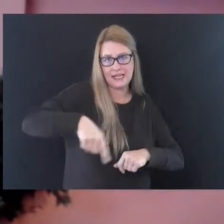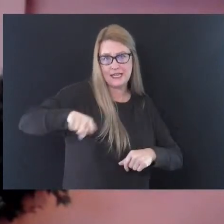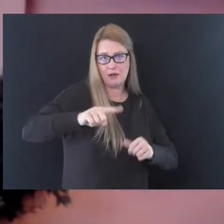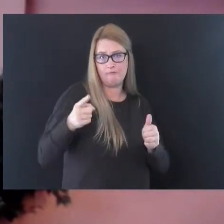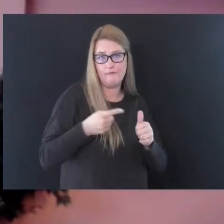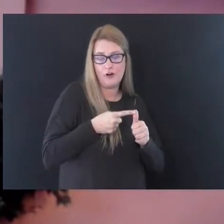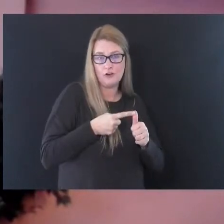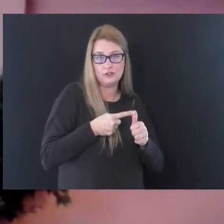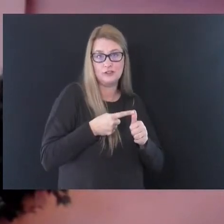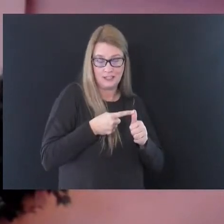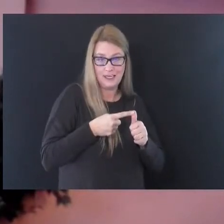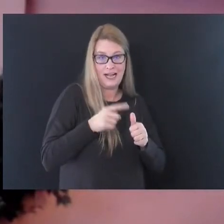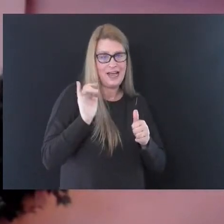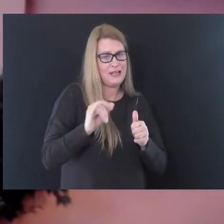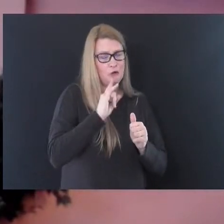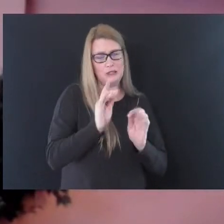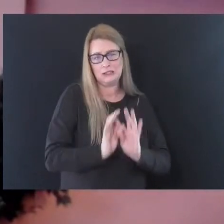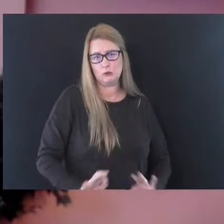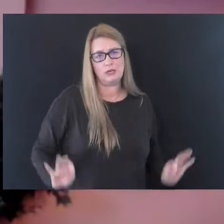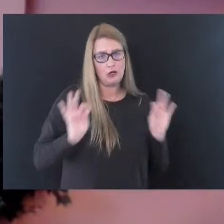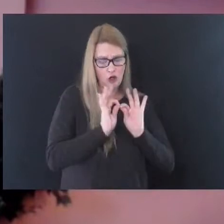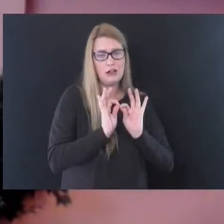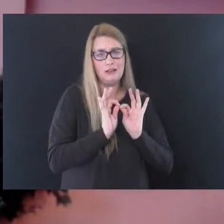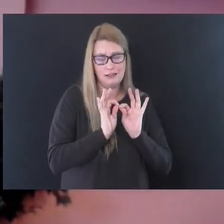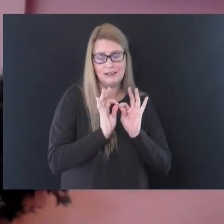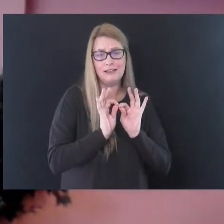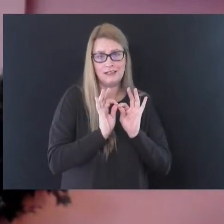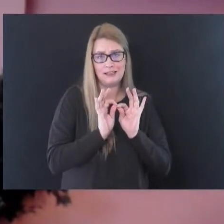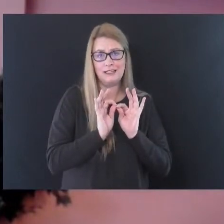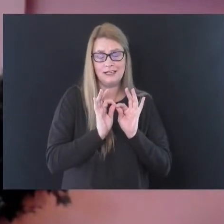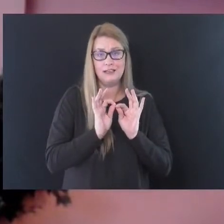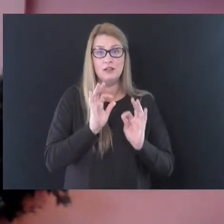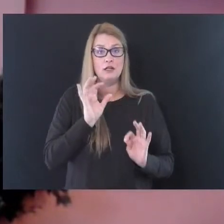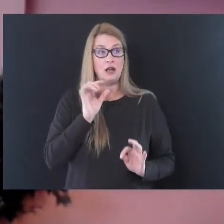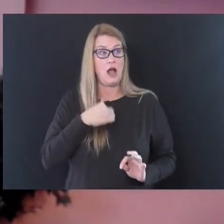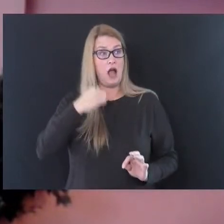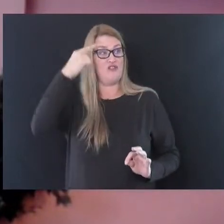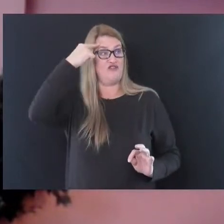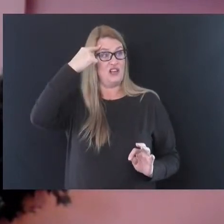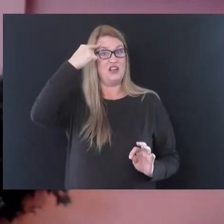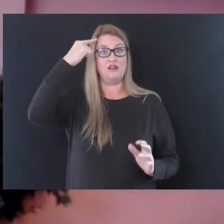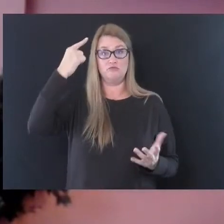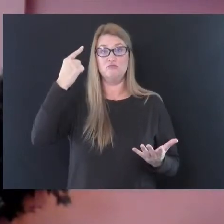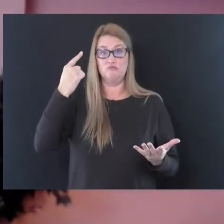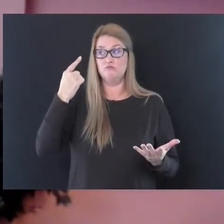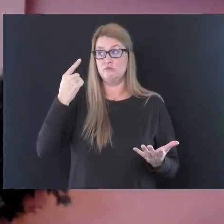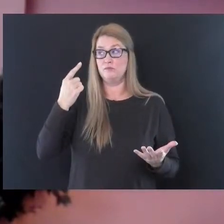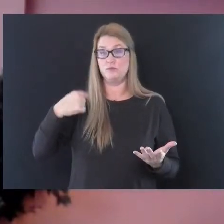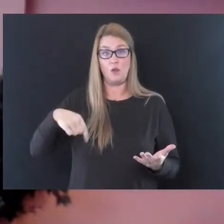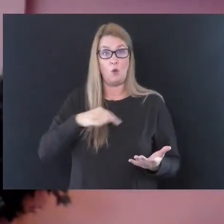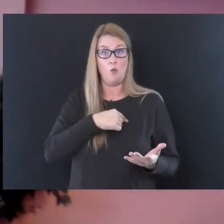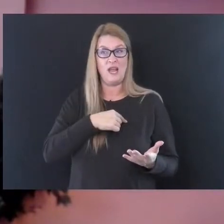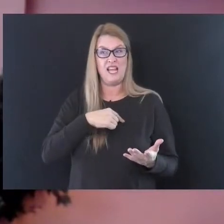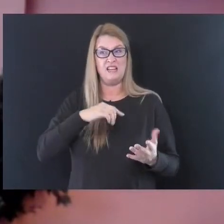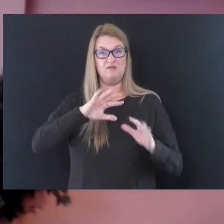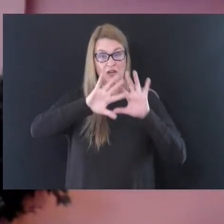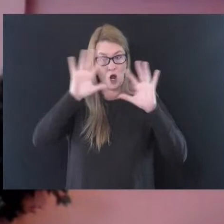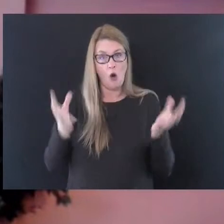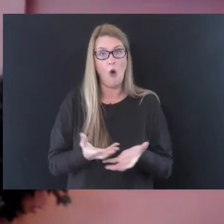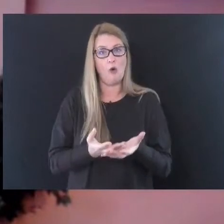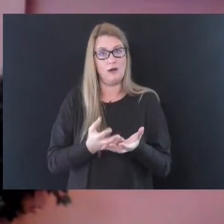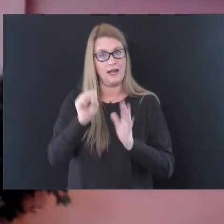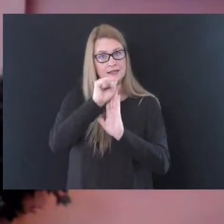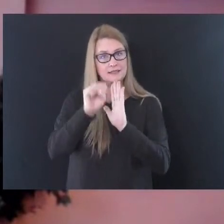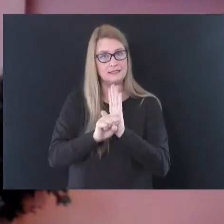critically susceptible population to severe disease and death, I think that we really do, as a state, work